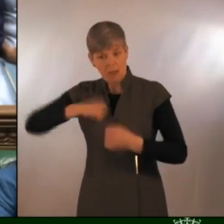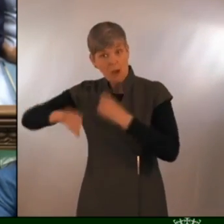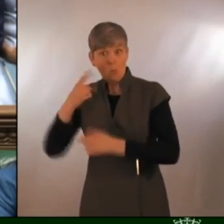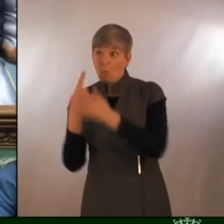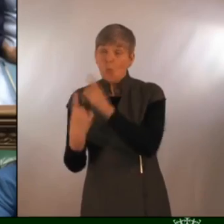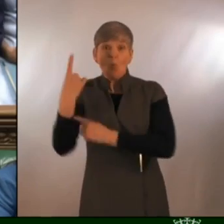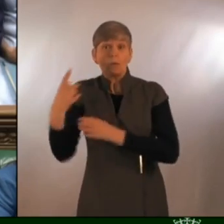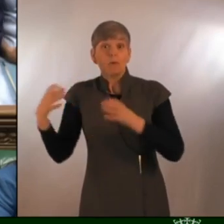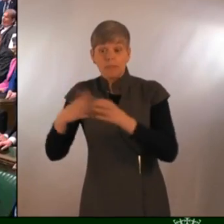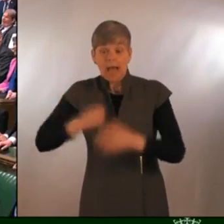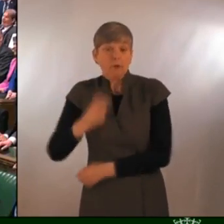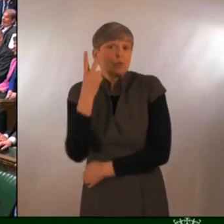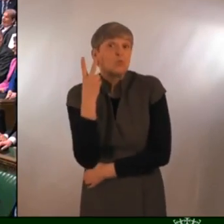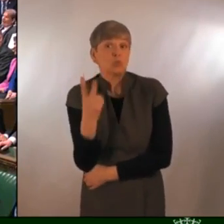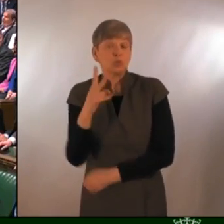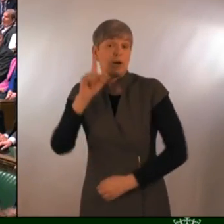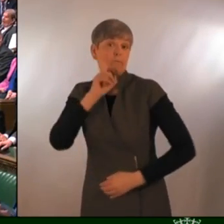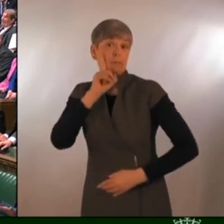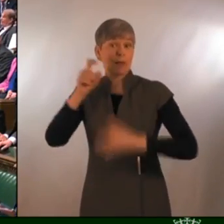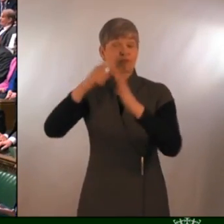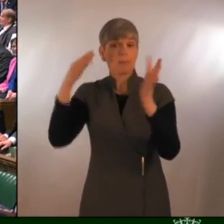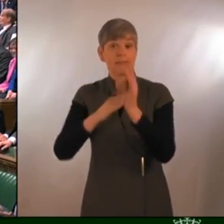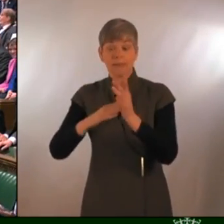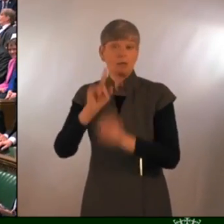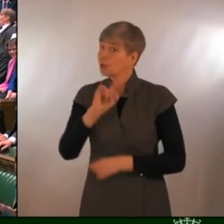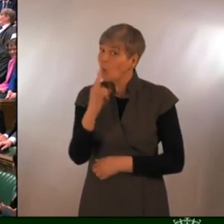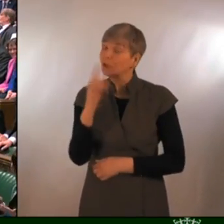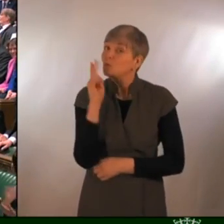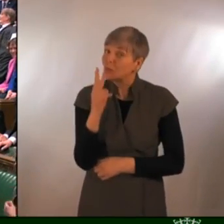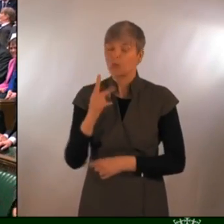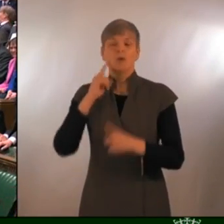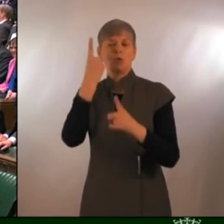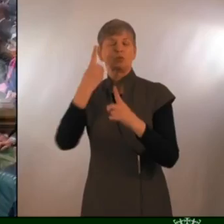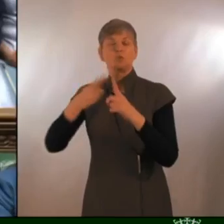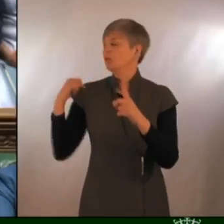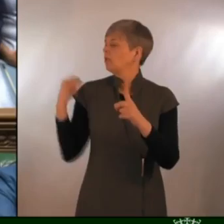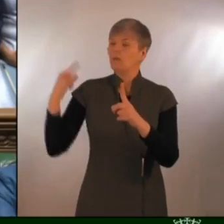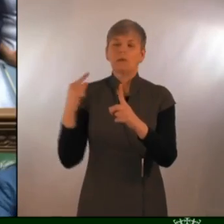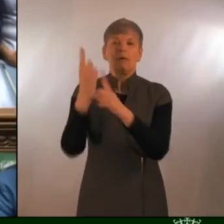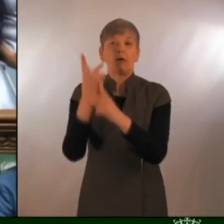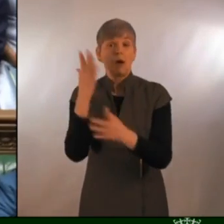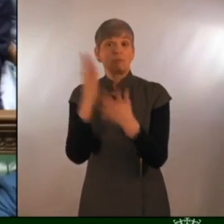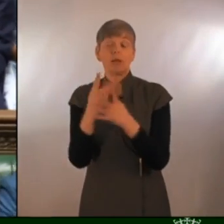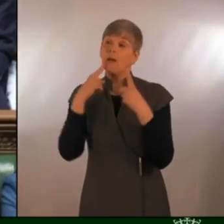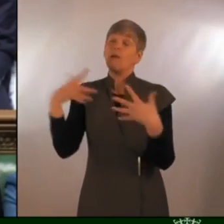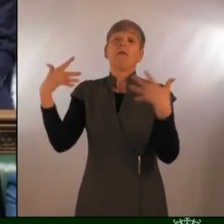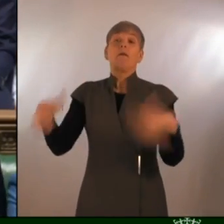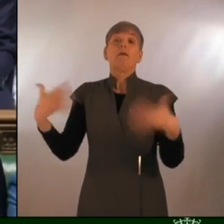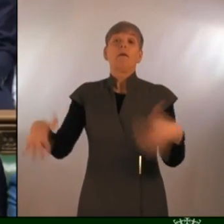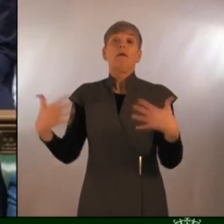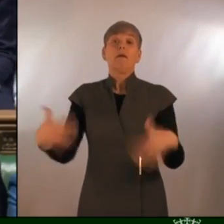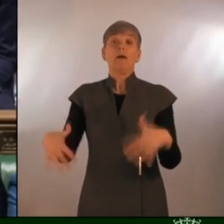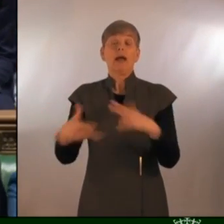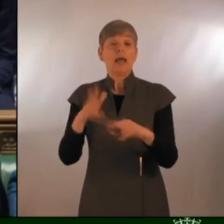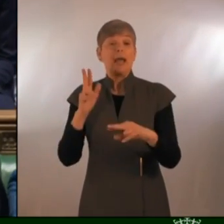2 female, not 1 but 2 female Prime Ministers. And wouldn't it be an extraordinary and amazing thing, Mr. Speaker? Still